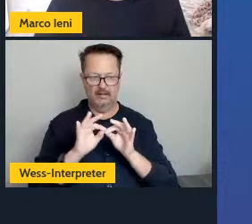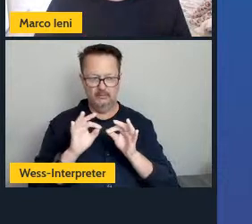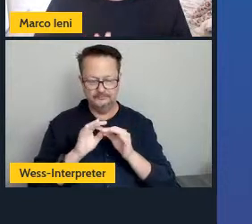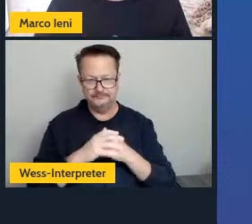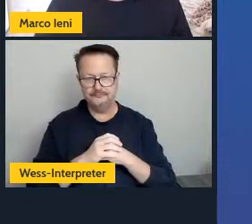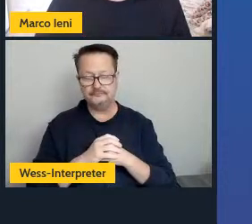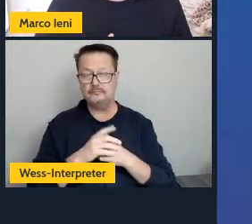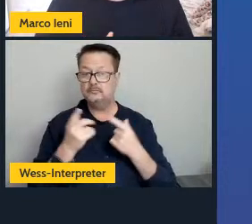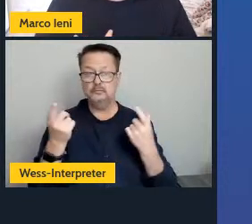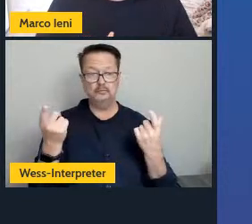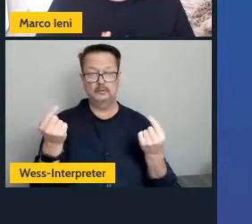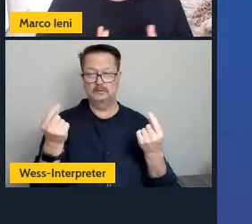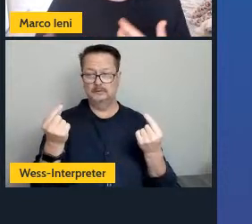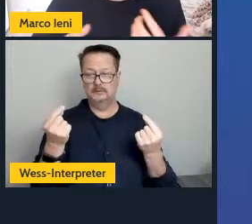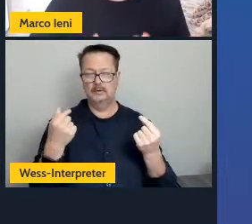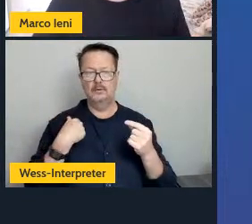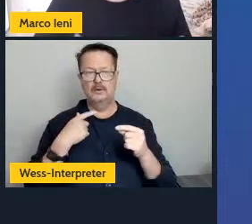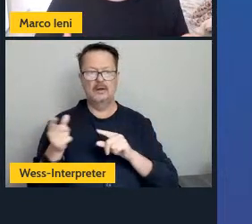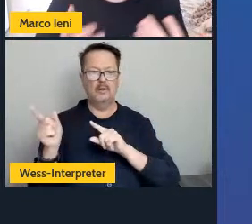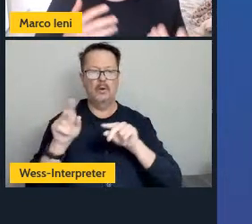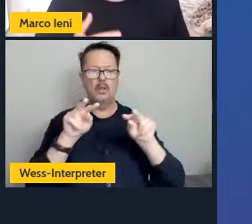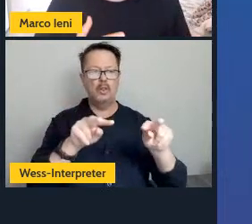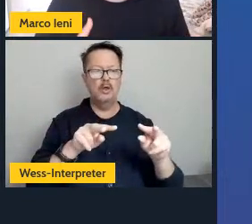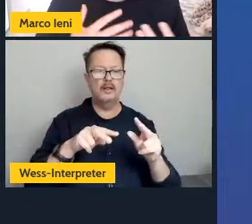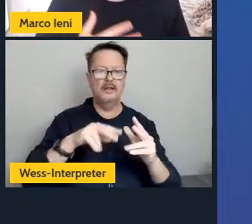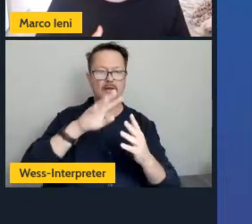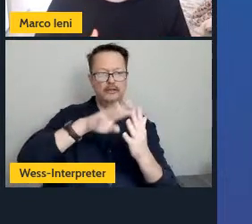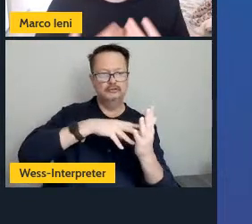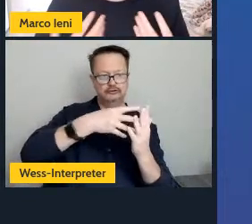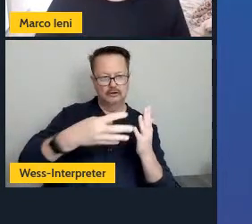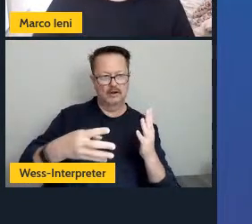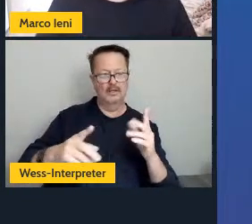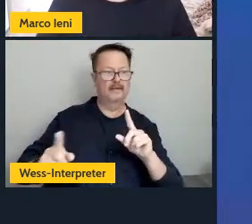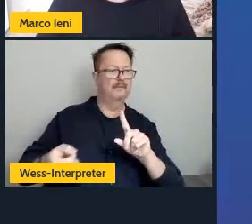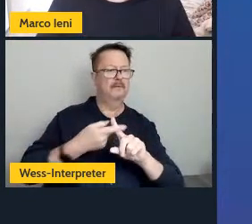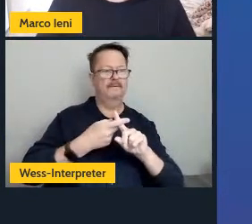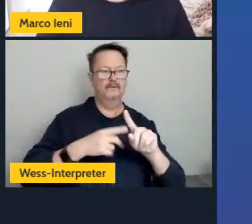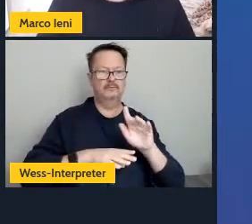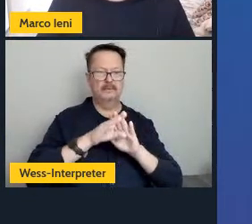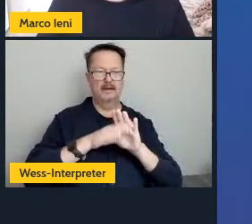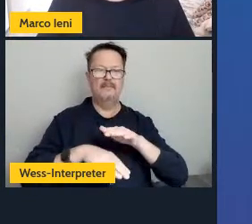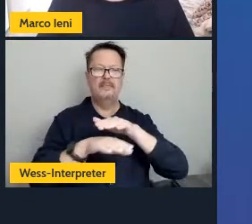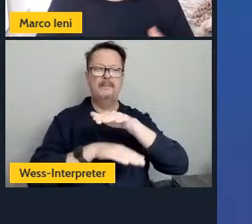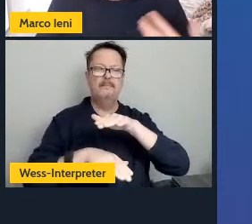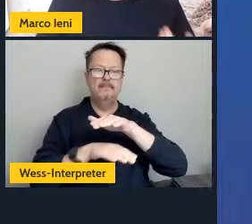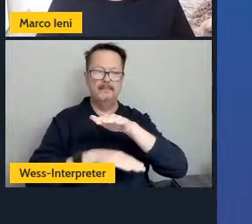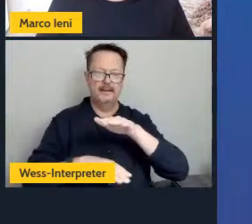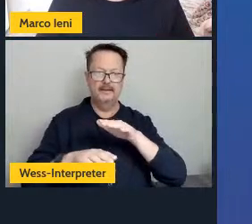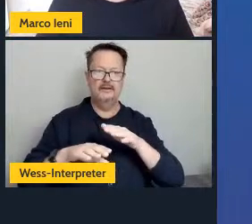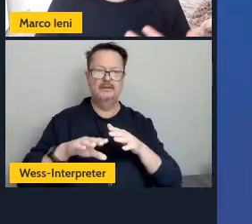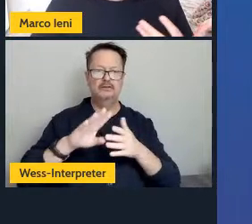what we can do is that we can consider the chart that we created at the beginning as the base chart, and the platform team